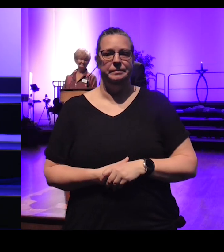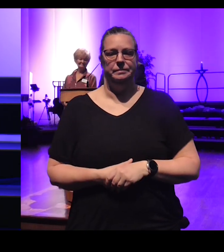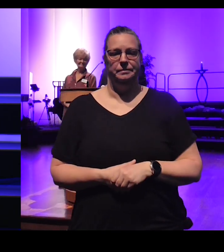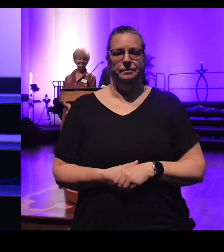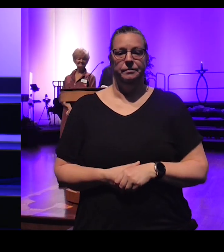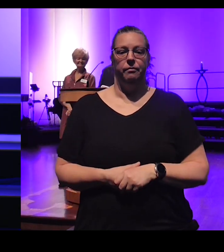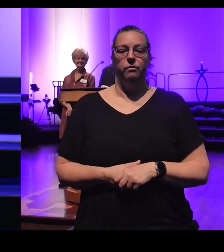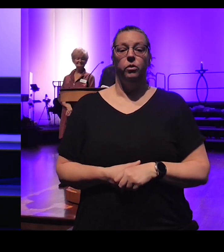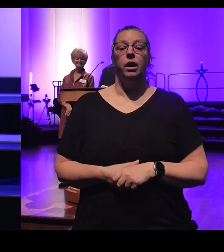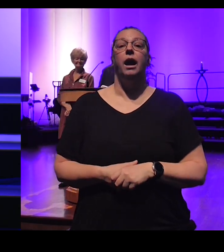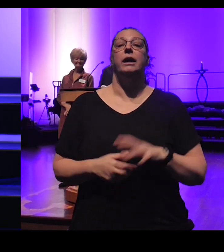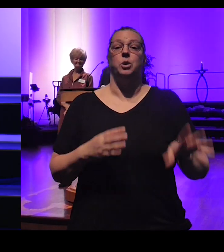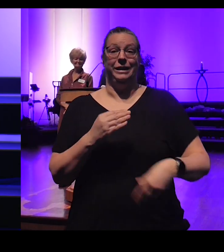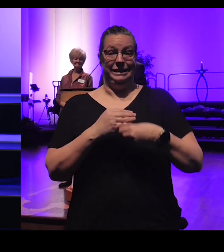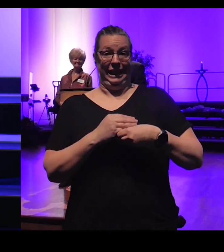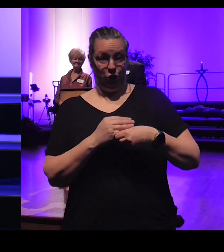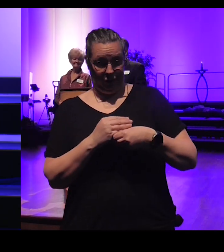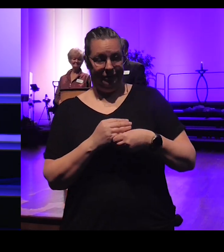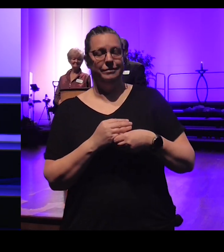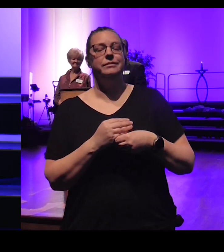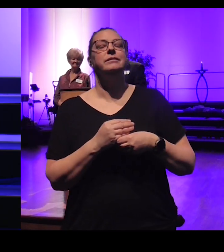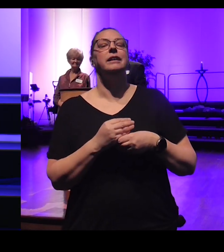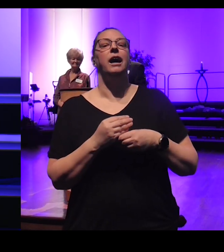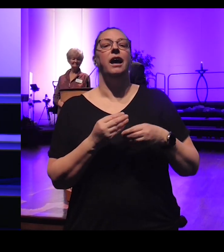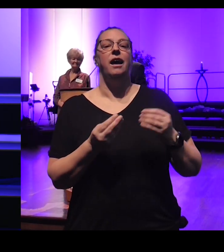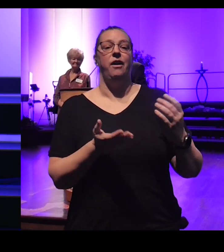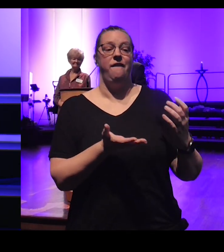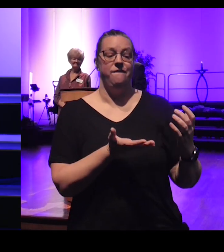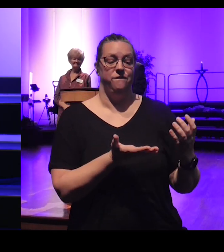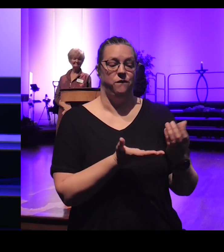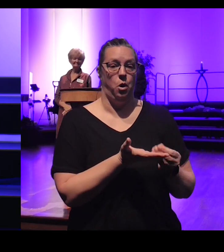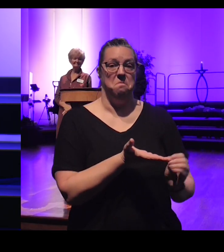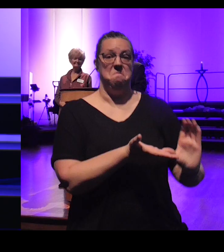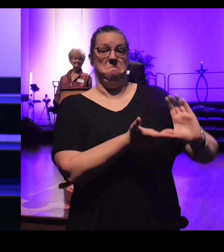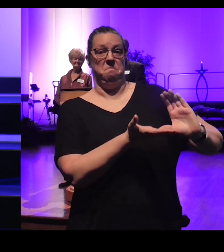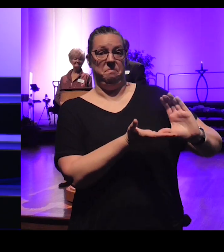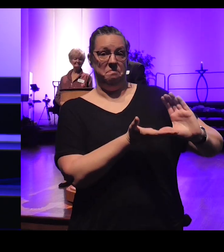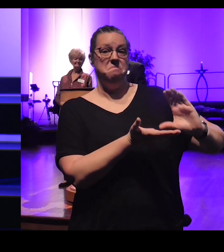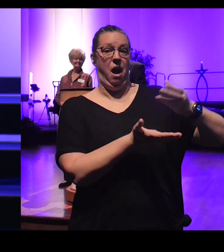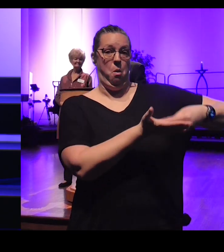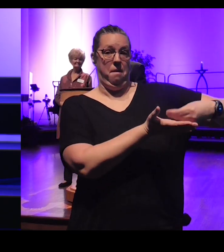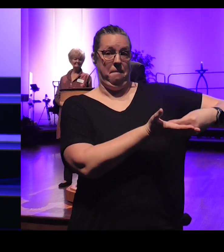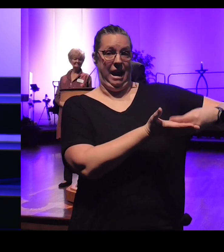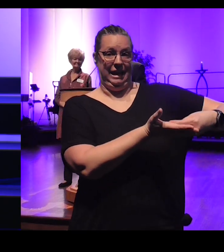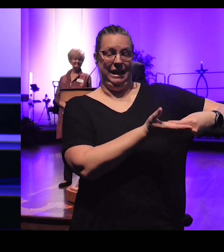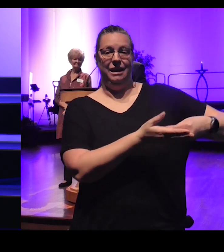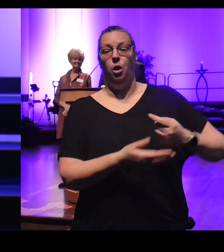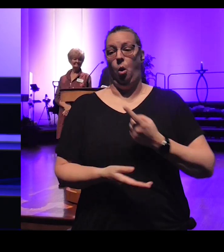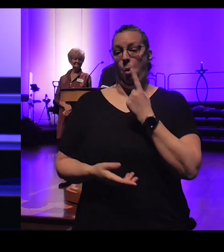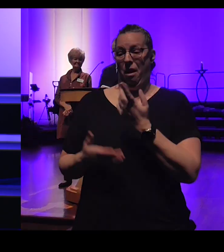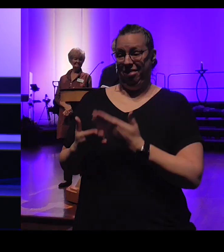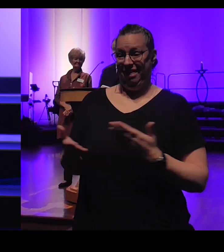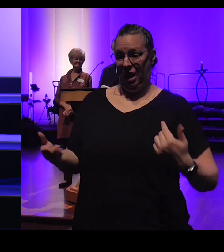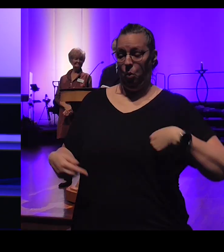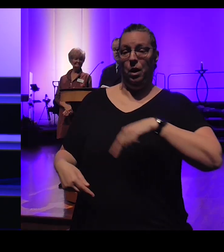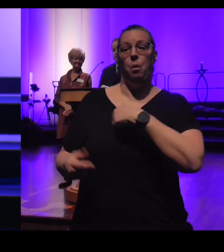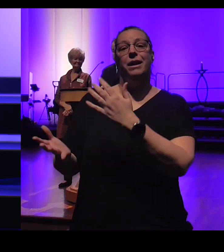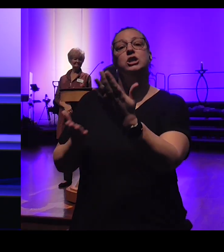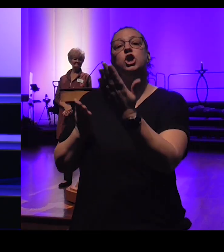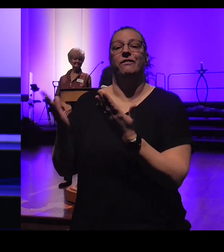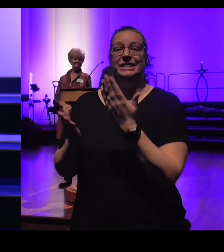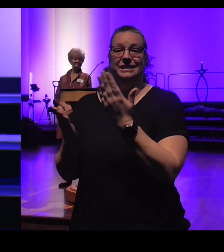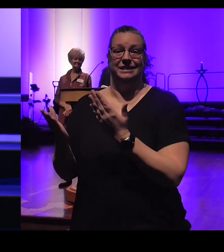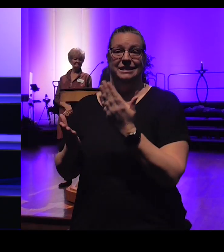Now, my friends, in addition to growing the endowment for Mile High Church, a cornerstone of the Foundation has always been to be of service to